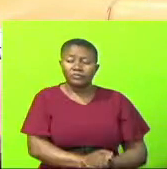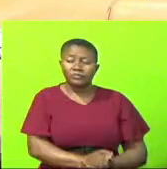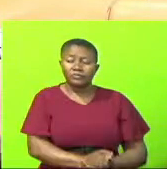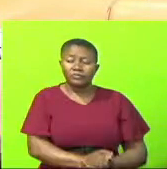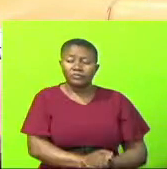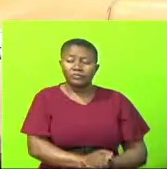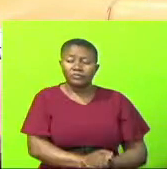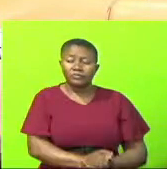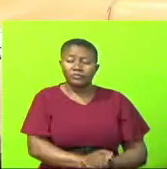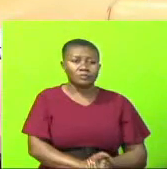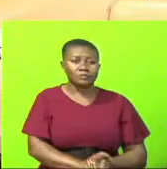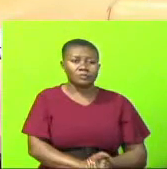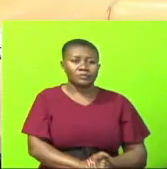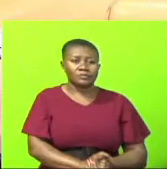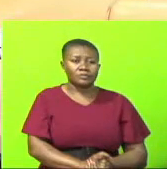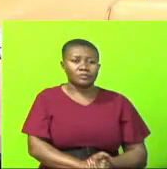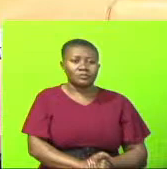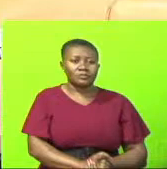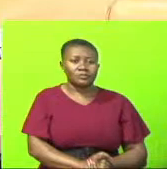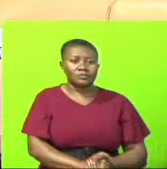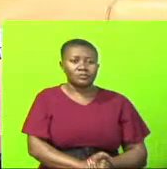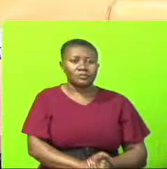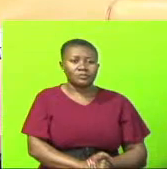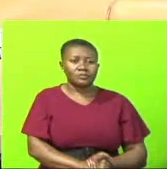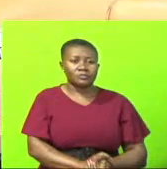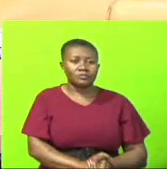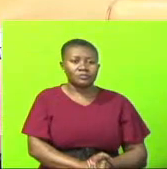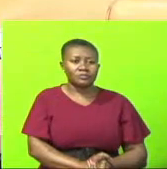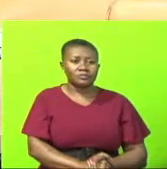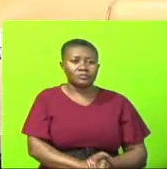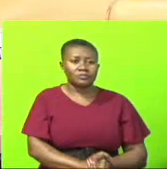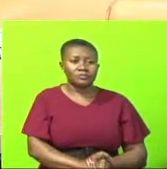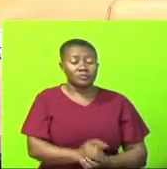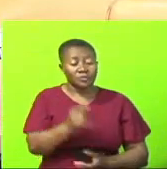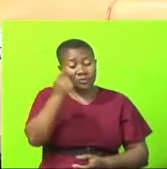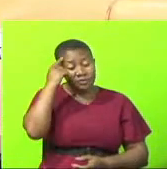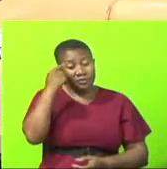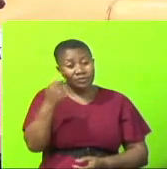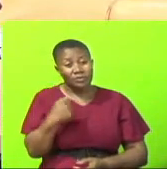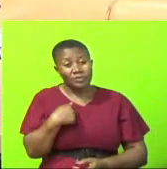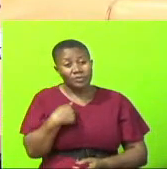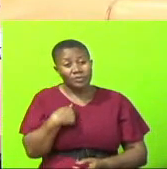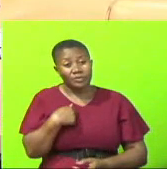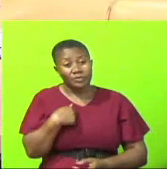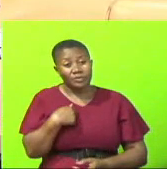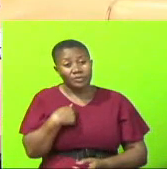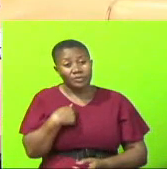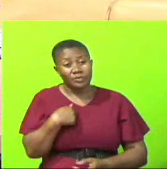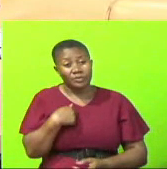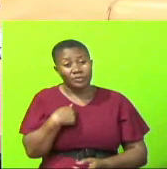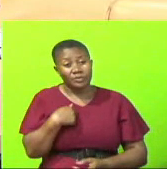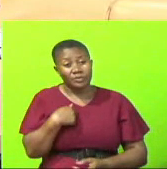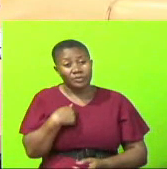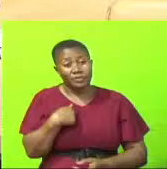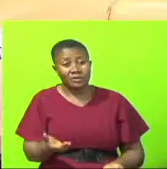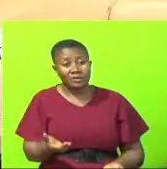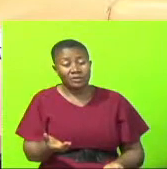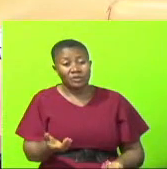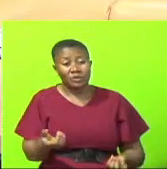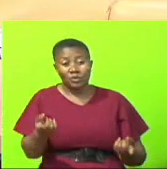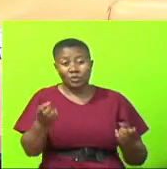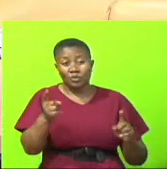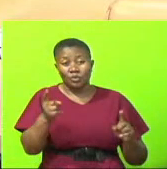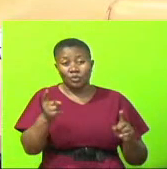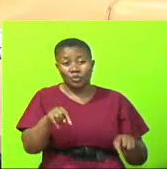I will not, for me, my good friend Honorable Abuja, me and him, we know each other very well. When I used to be, with